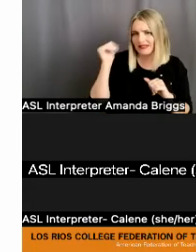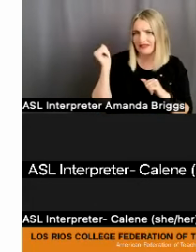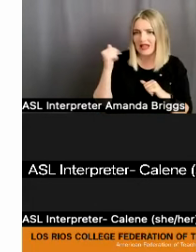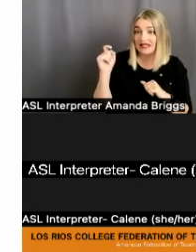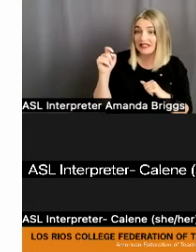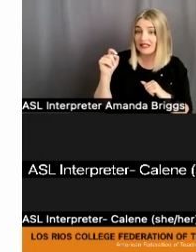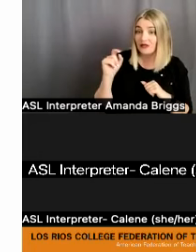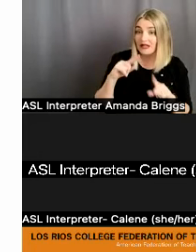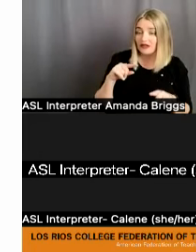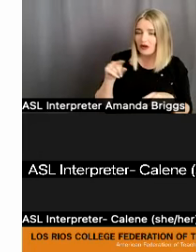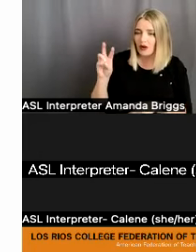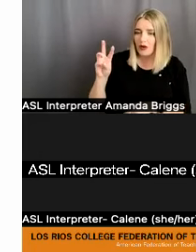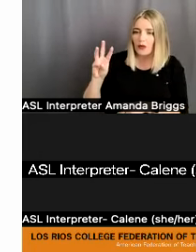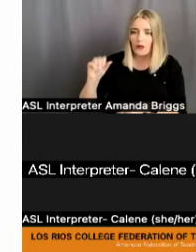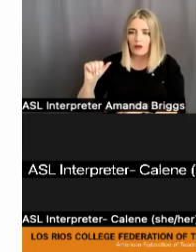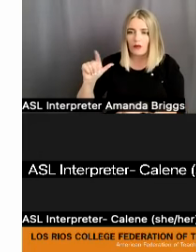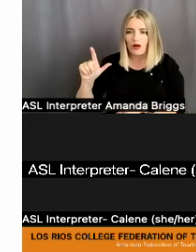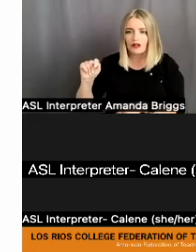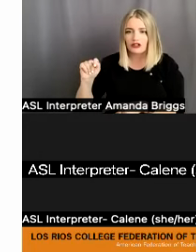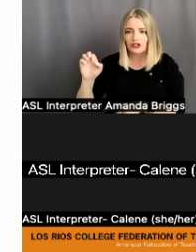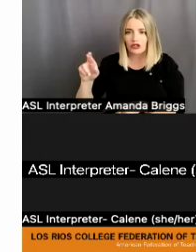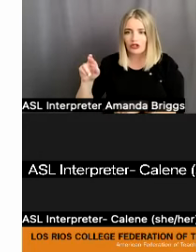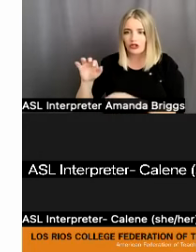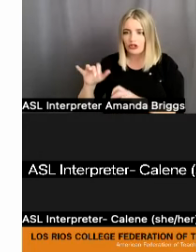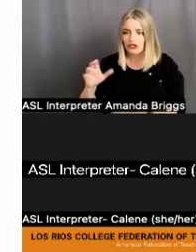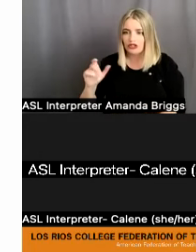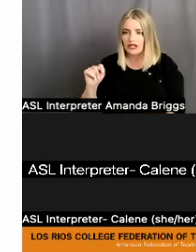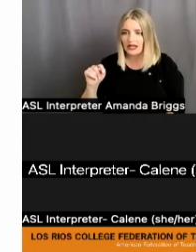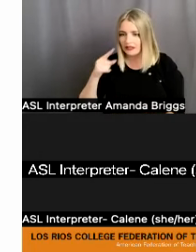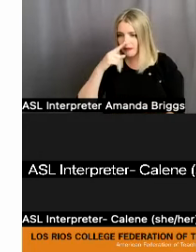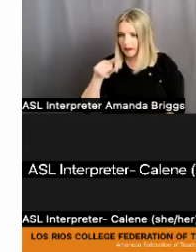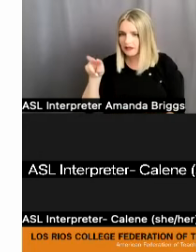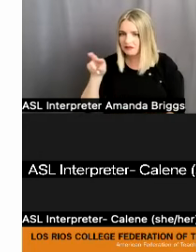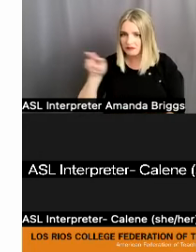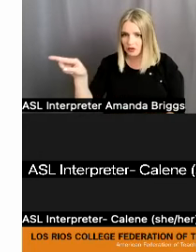Walter put a question in the chat, if you could.